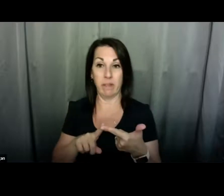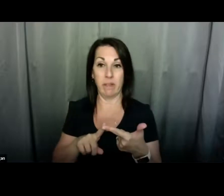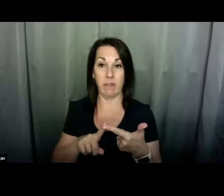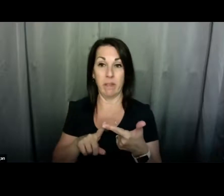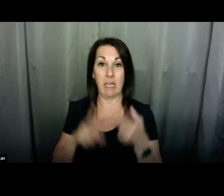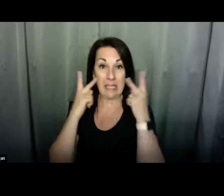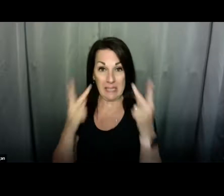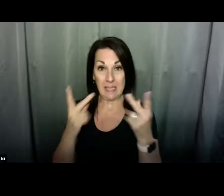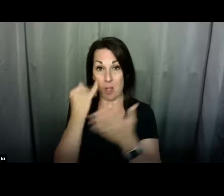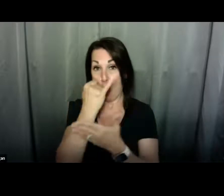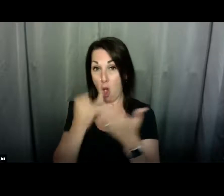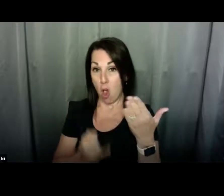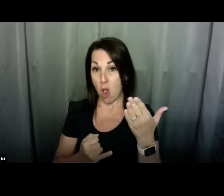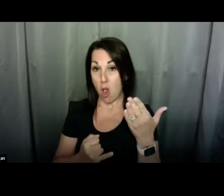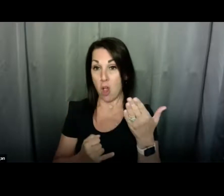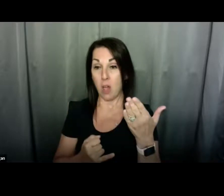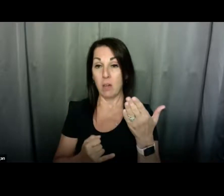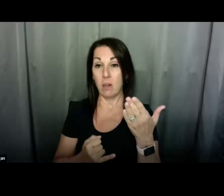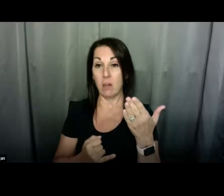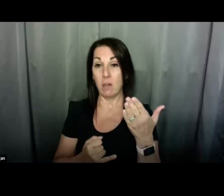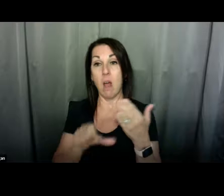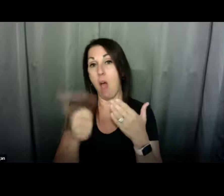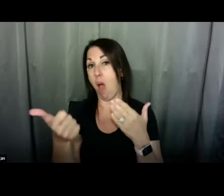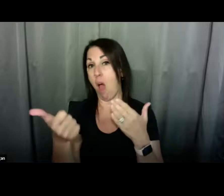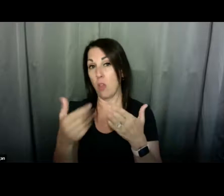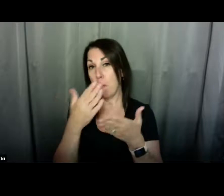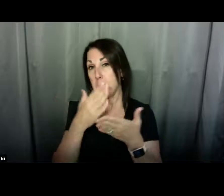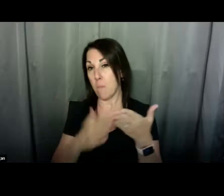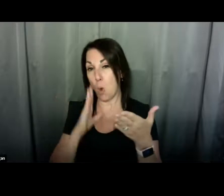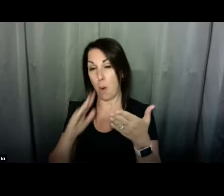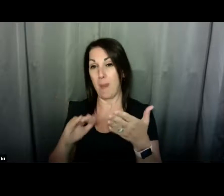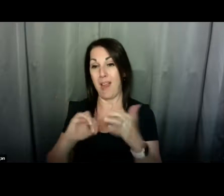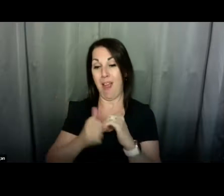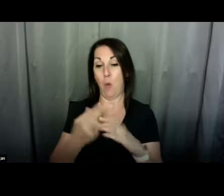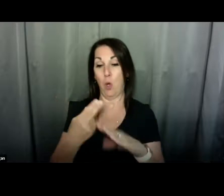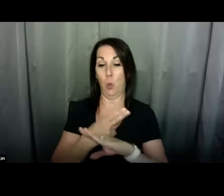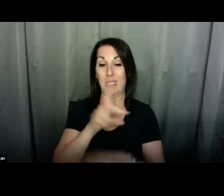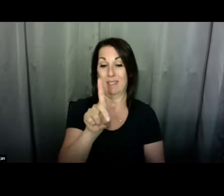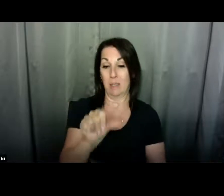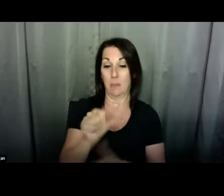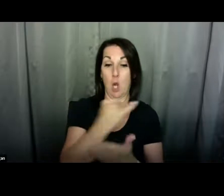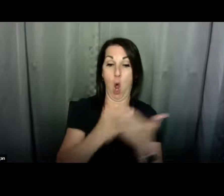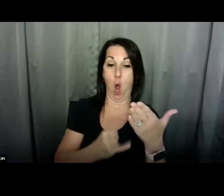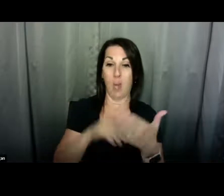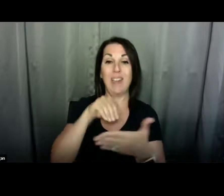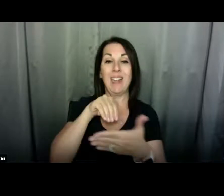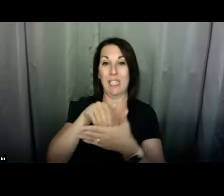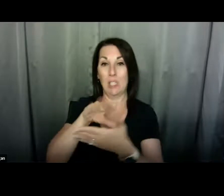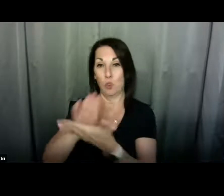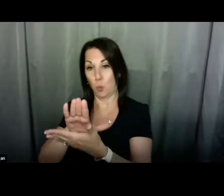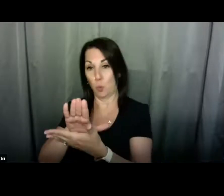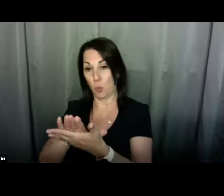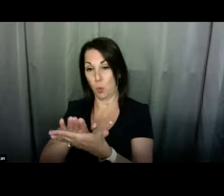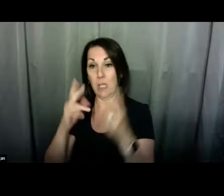we look at art, and I think the next segue is going to be about how we start to use disability art in schools. We look